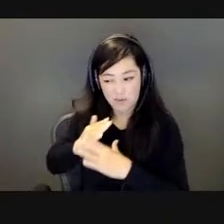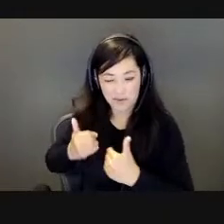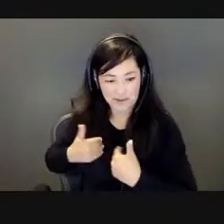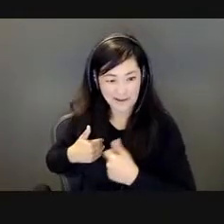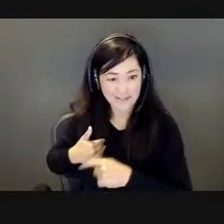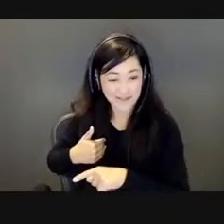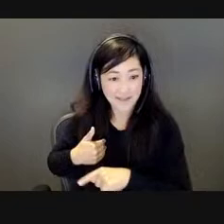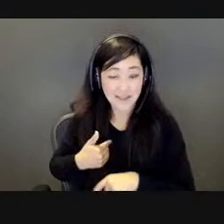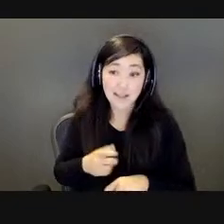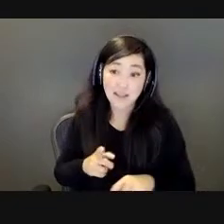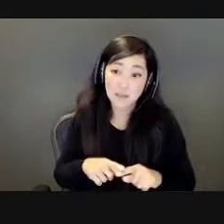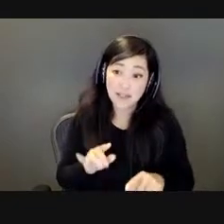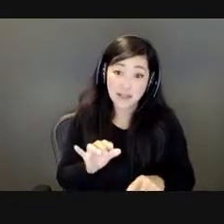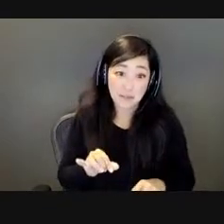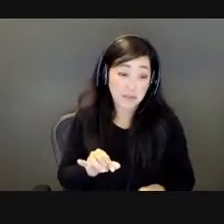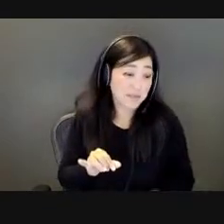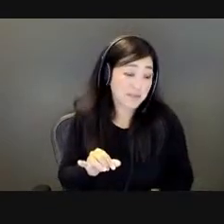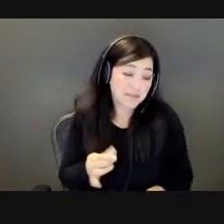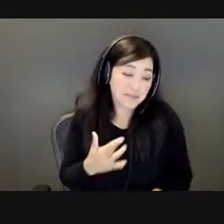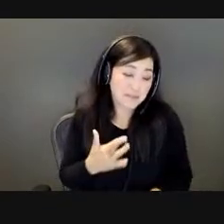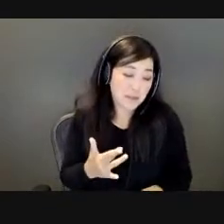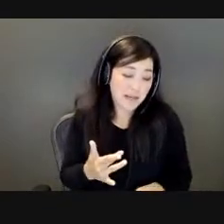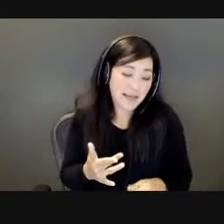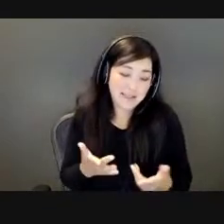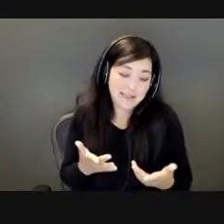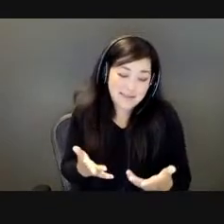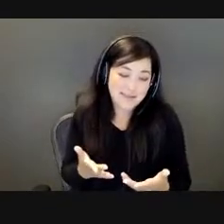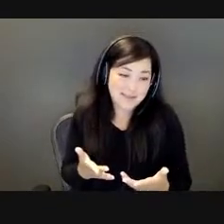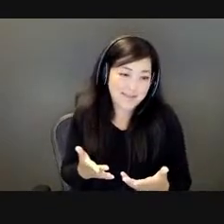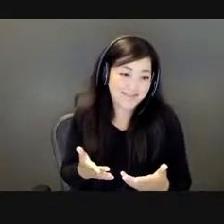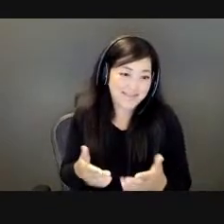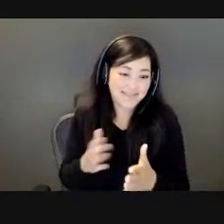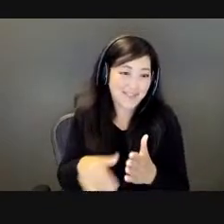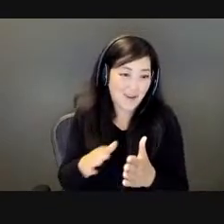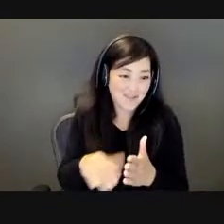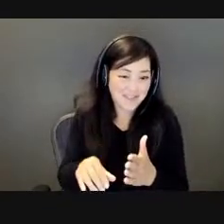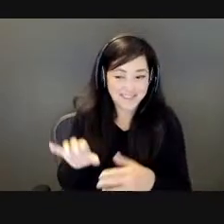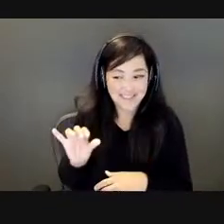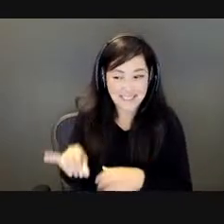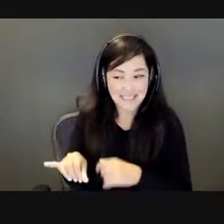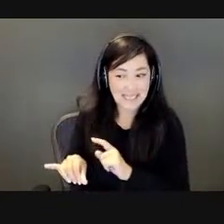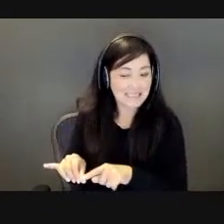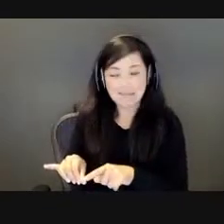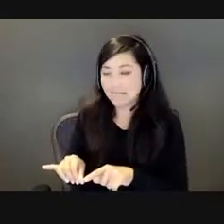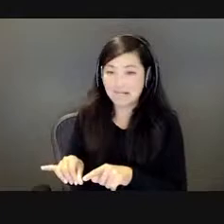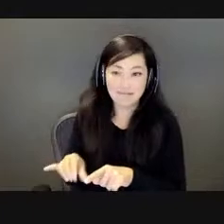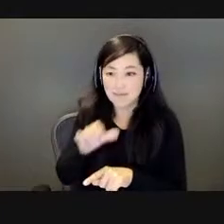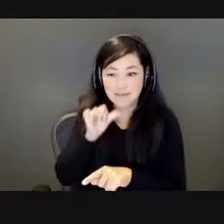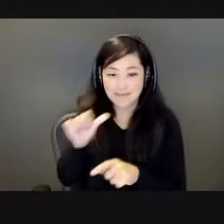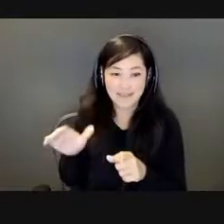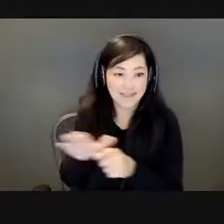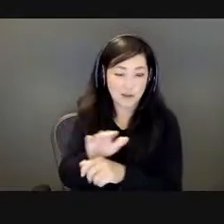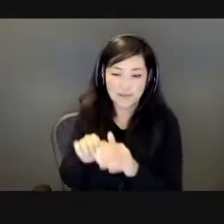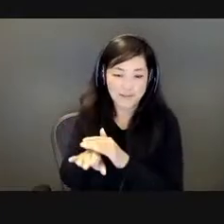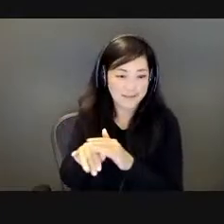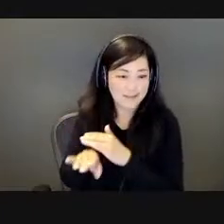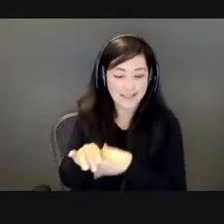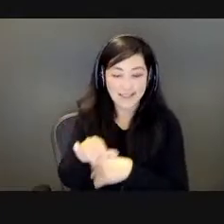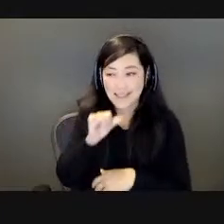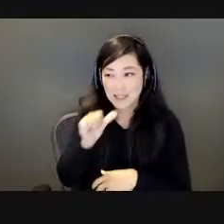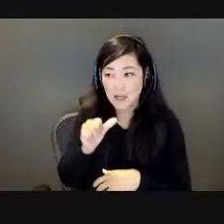yes, it does happen often. That's where it just shows that they didn't quite necessarily have a bit more